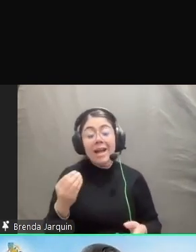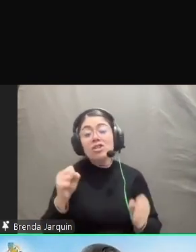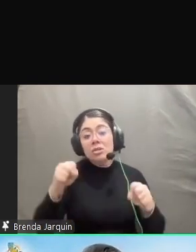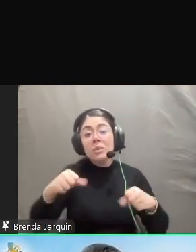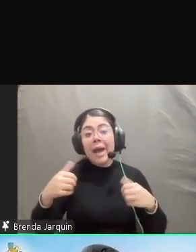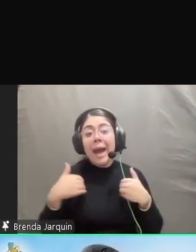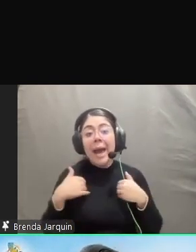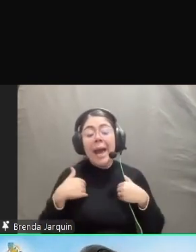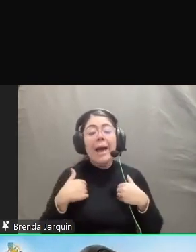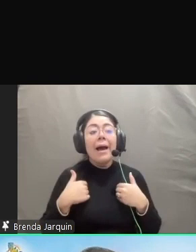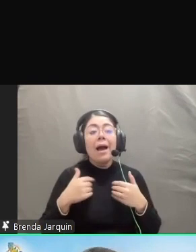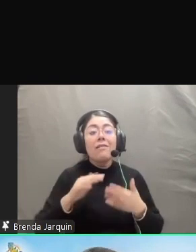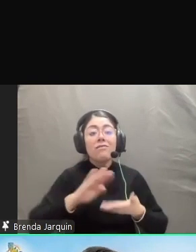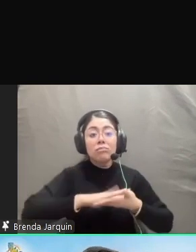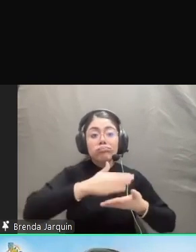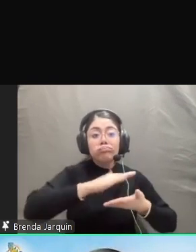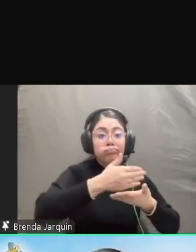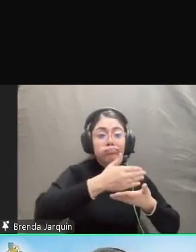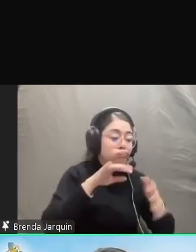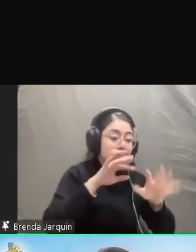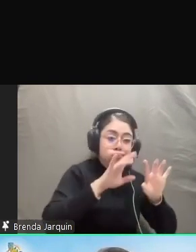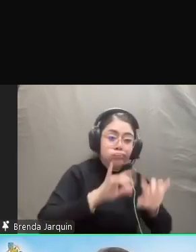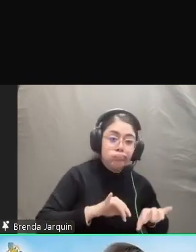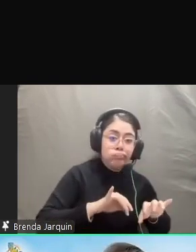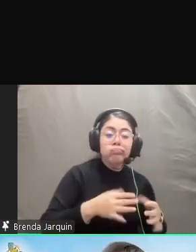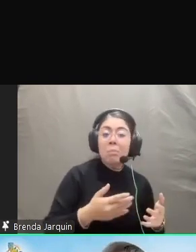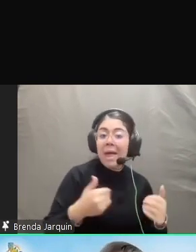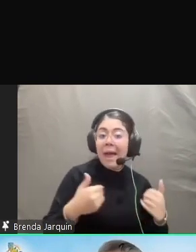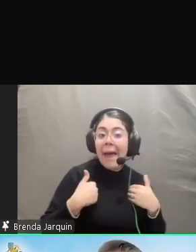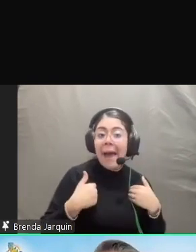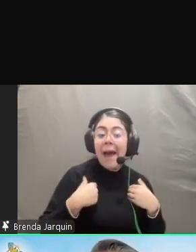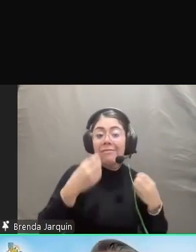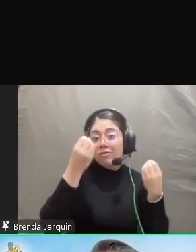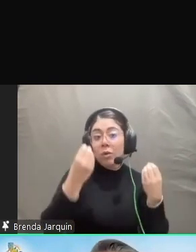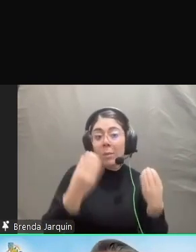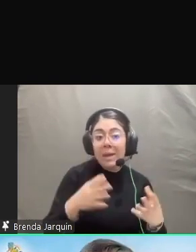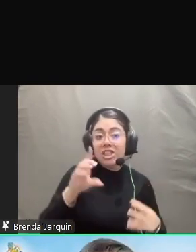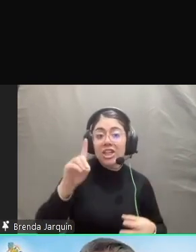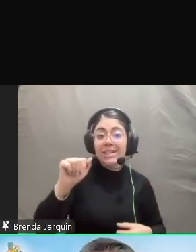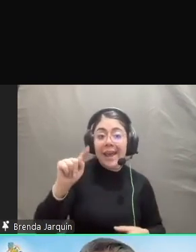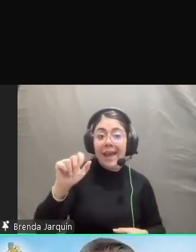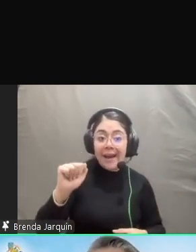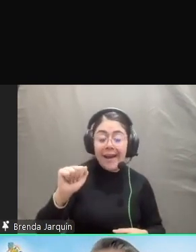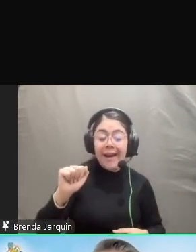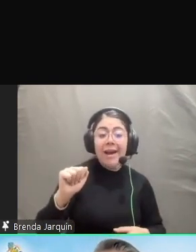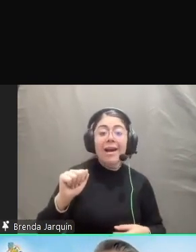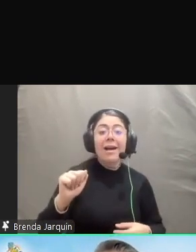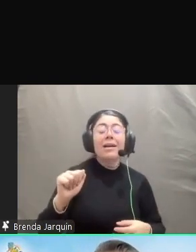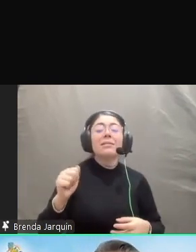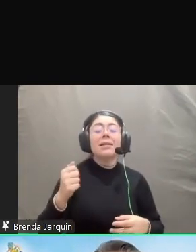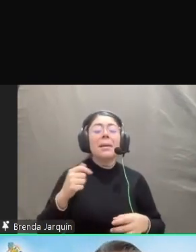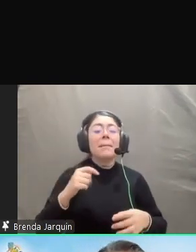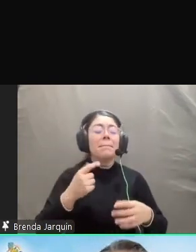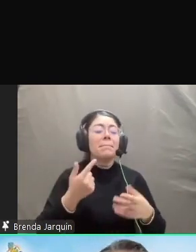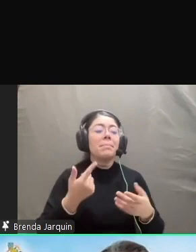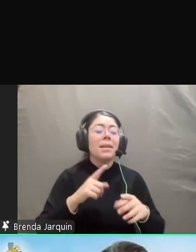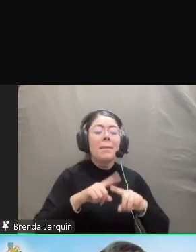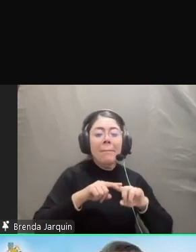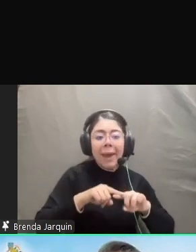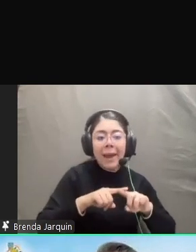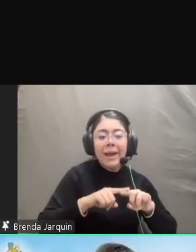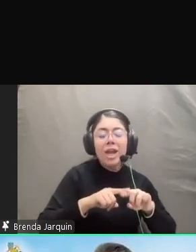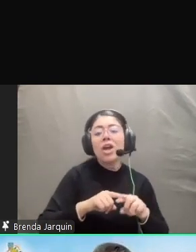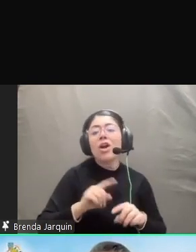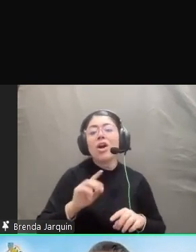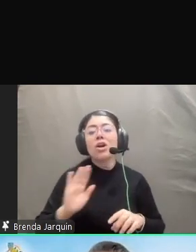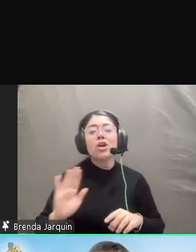electronically so that you can disaggregate the data based on responder roles. Again, it is just a